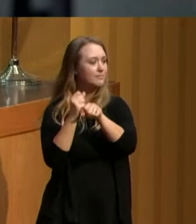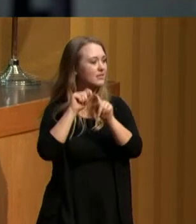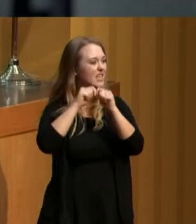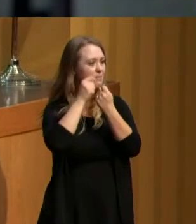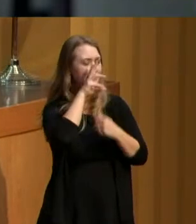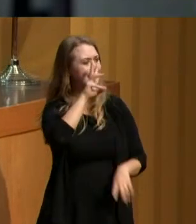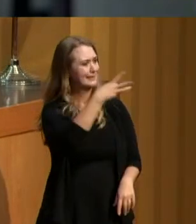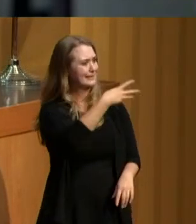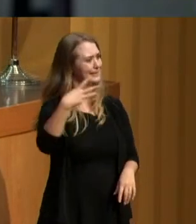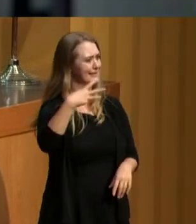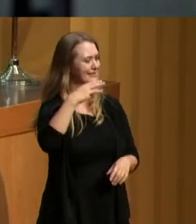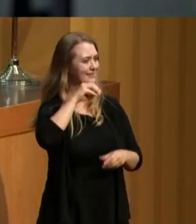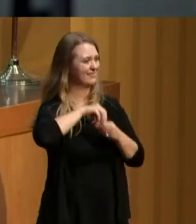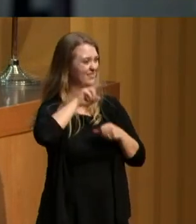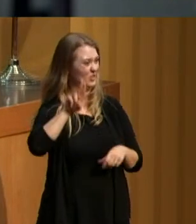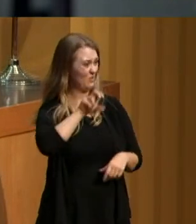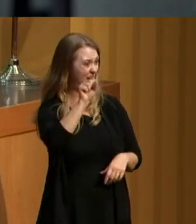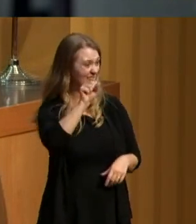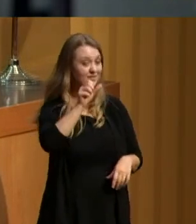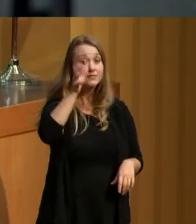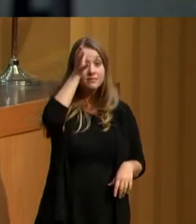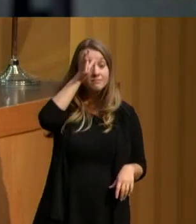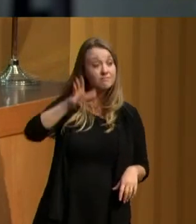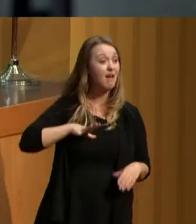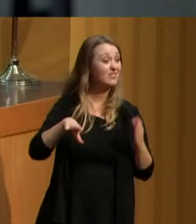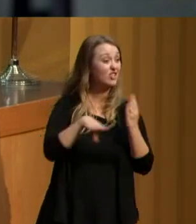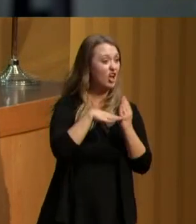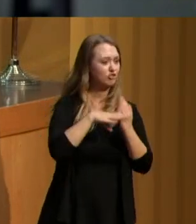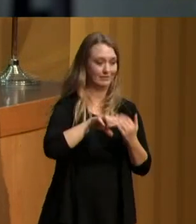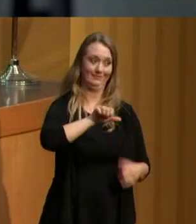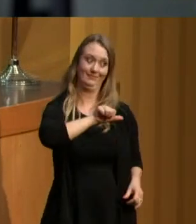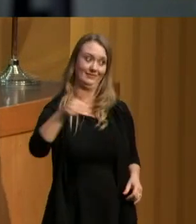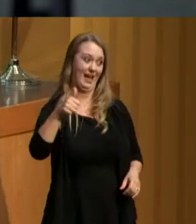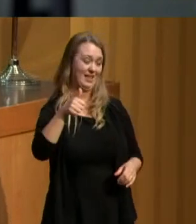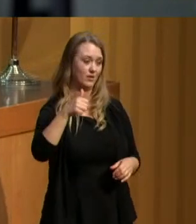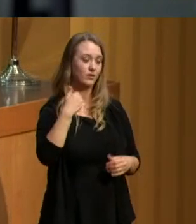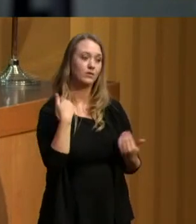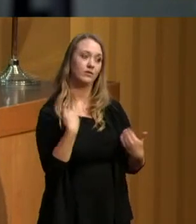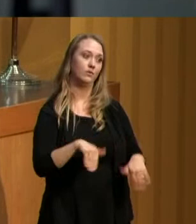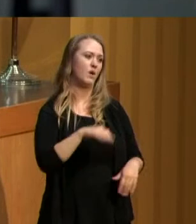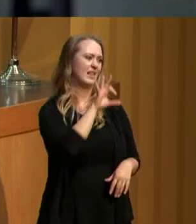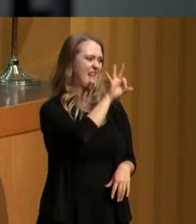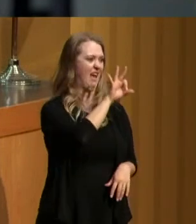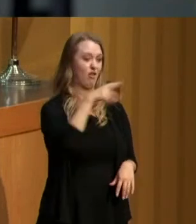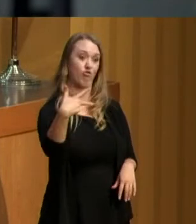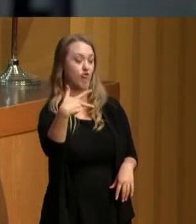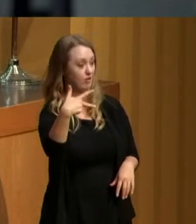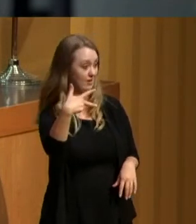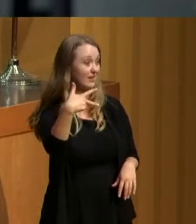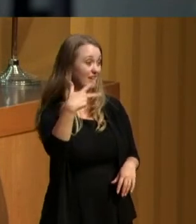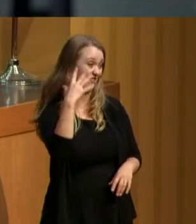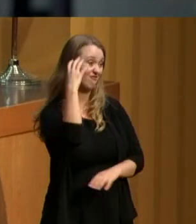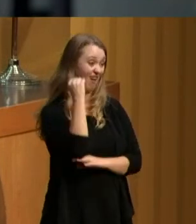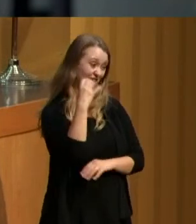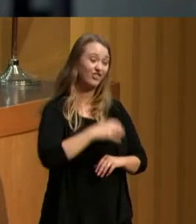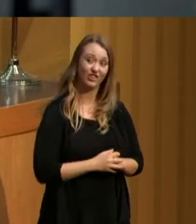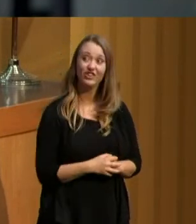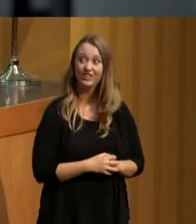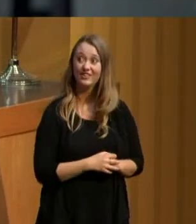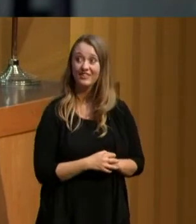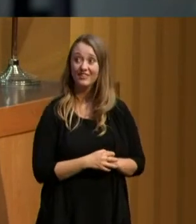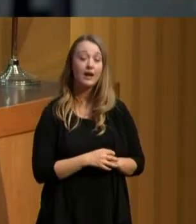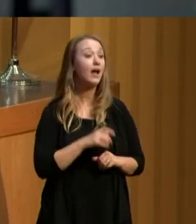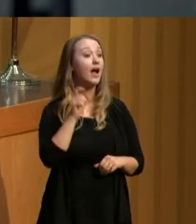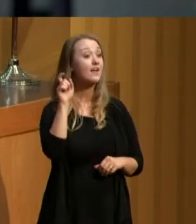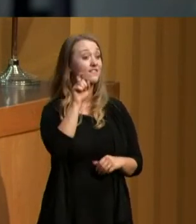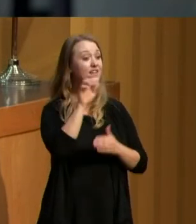while men's soccer ranked 10th in the nation with a solid 9-3 record. It's also of note that the Phoenix College